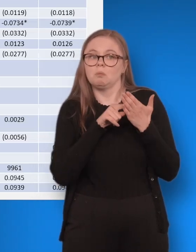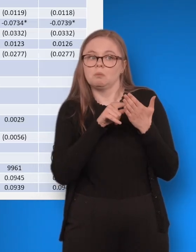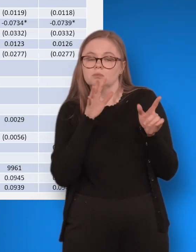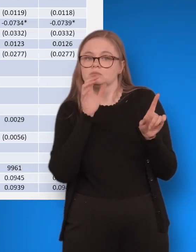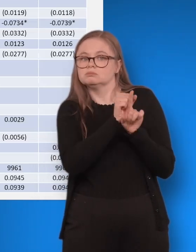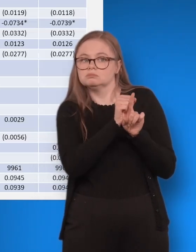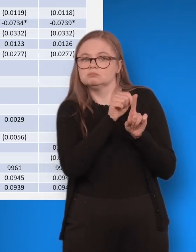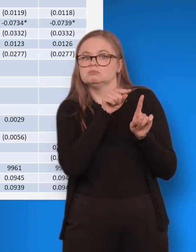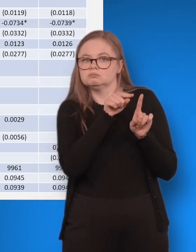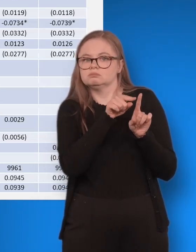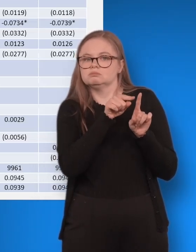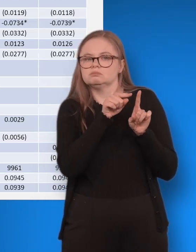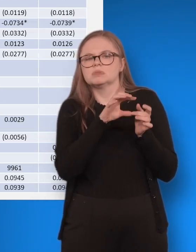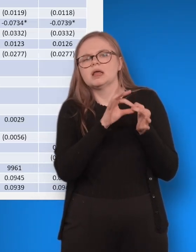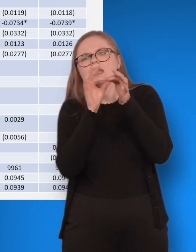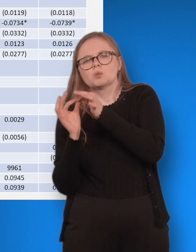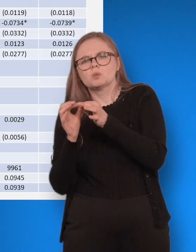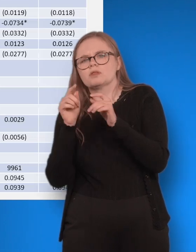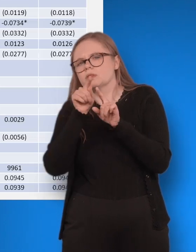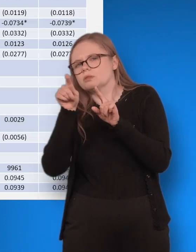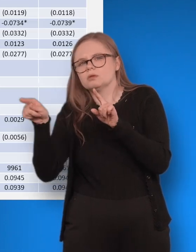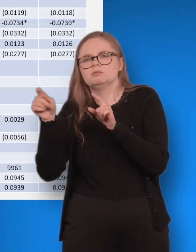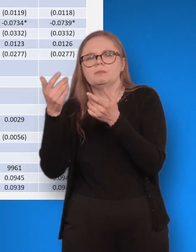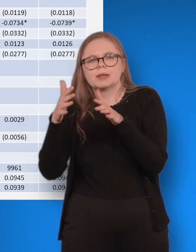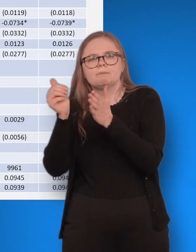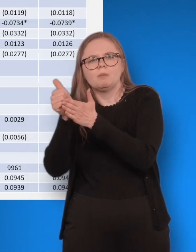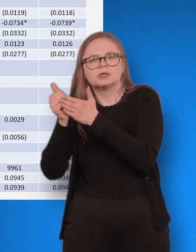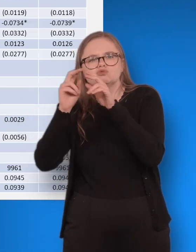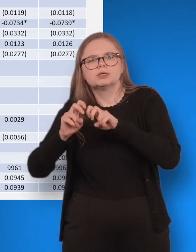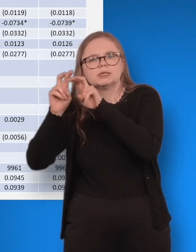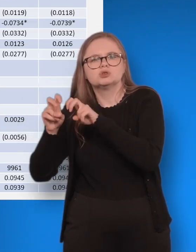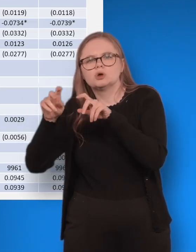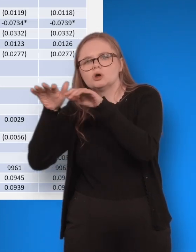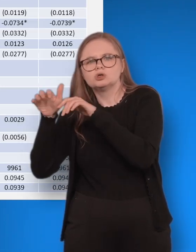that's aligned with the existing research, suggesting that in